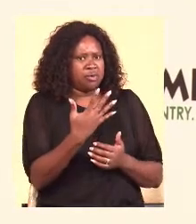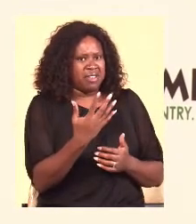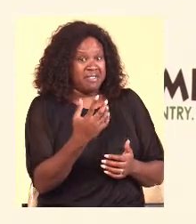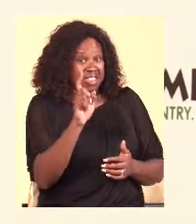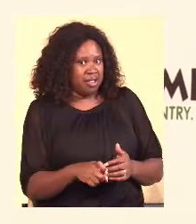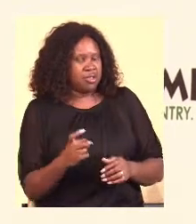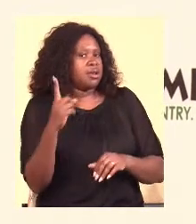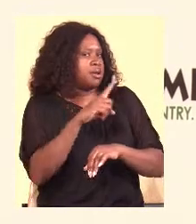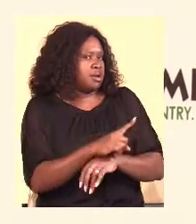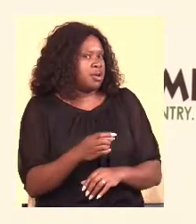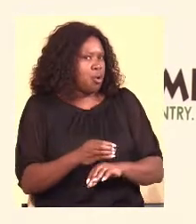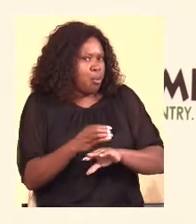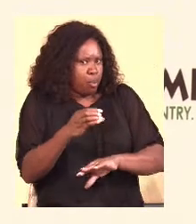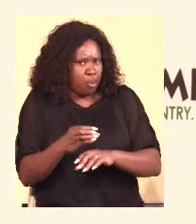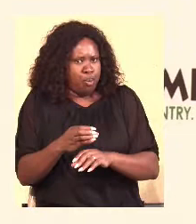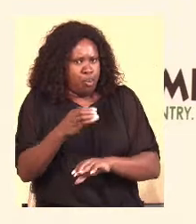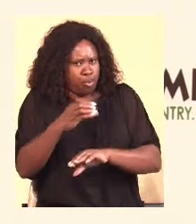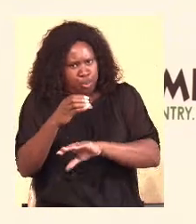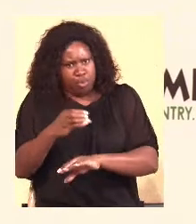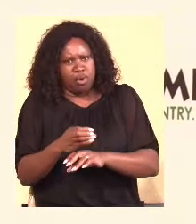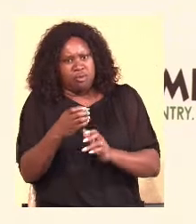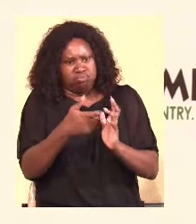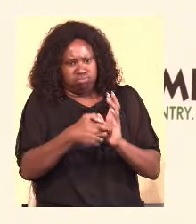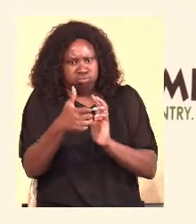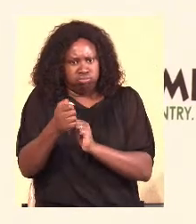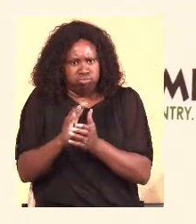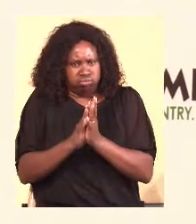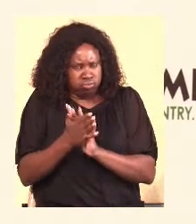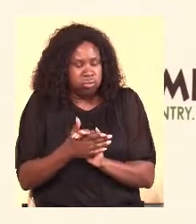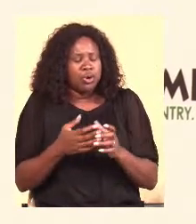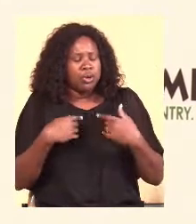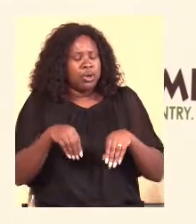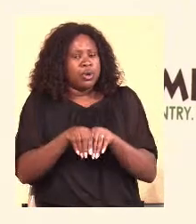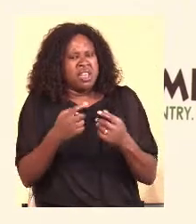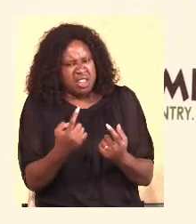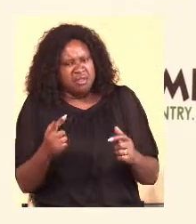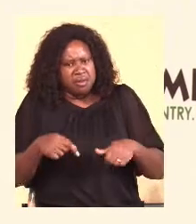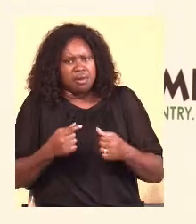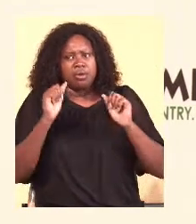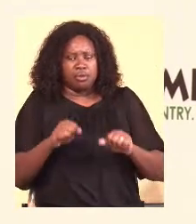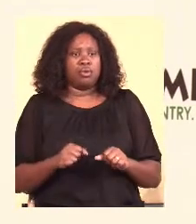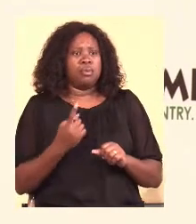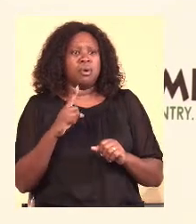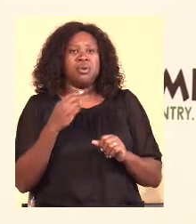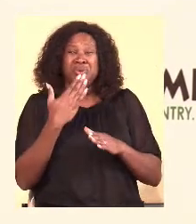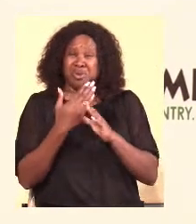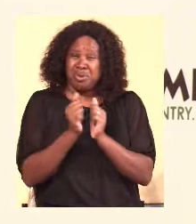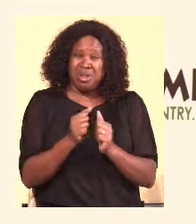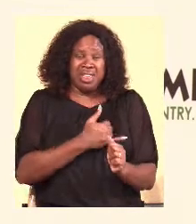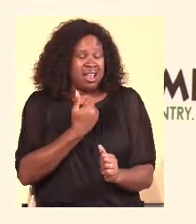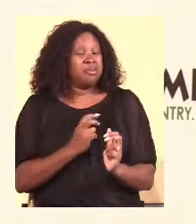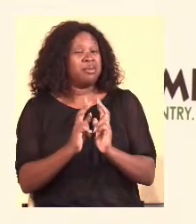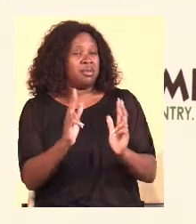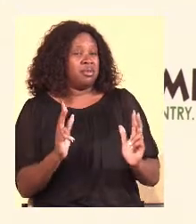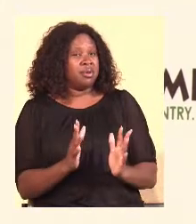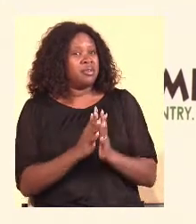day. So we are doing everything that we can to contribute. But when we are dealing with human lives, it is important